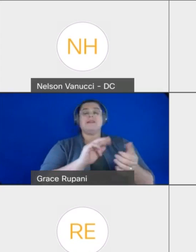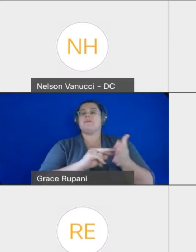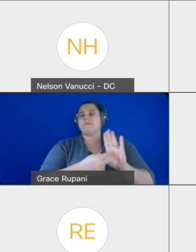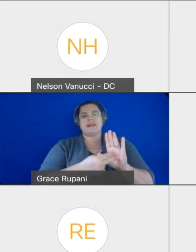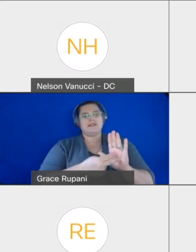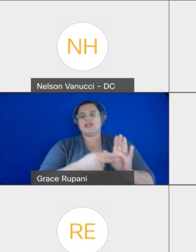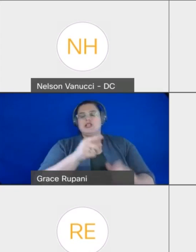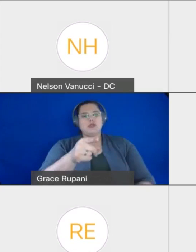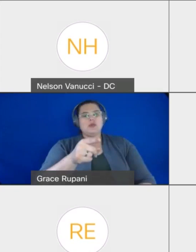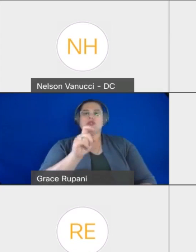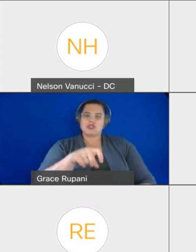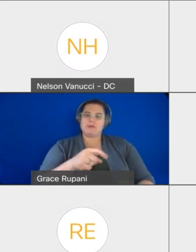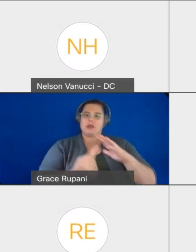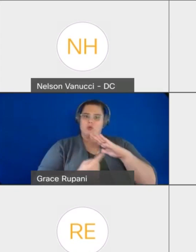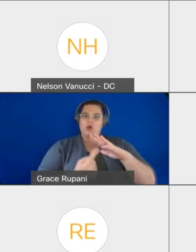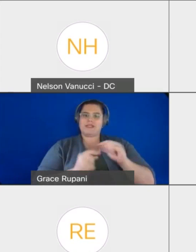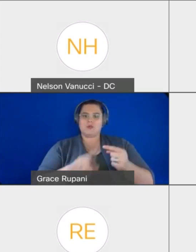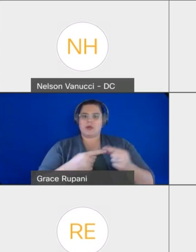that you should be quarantining upon return.